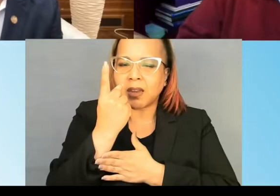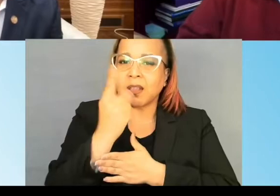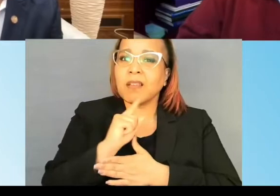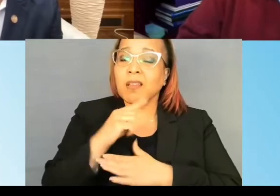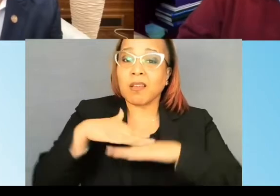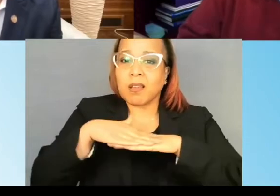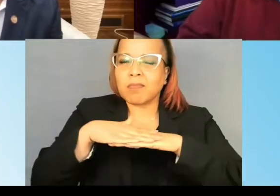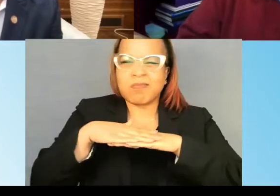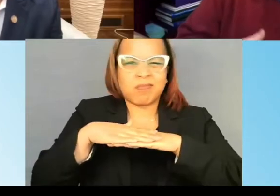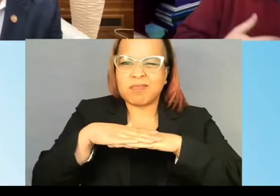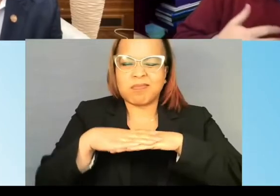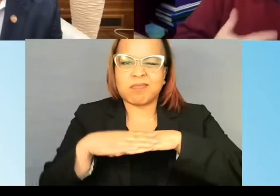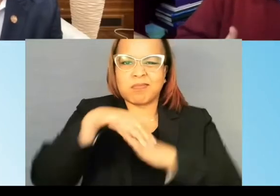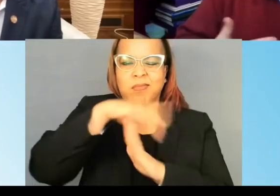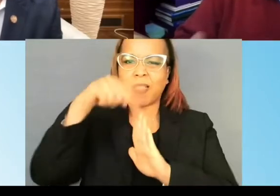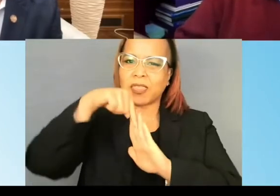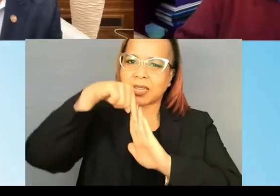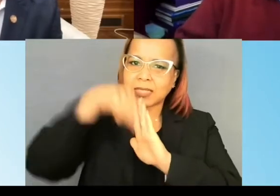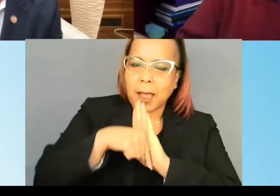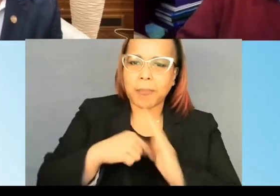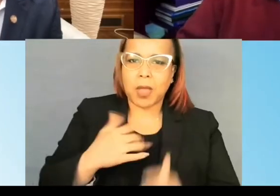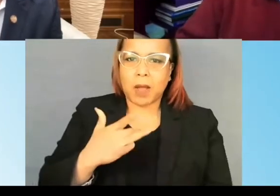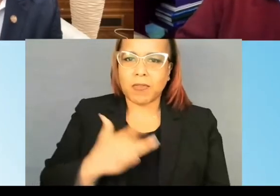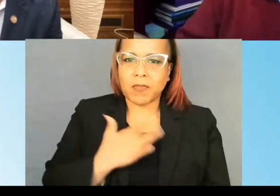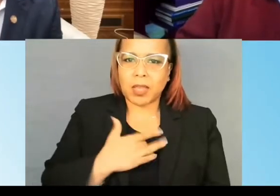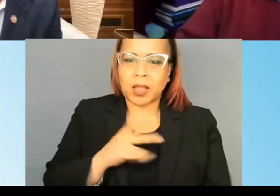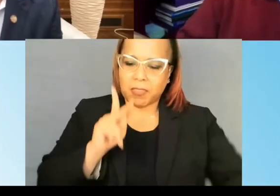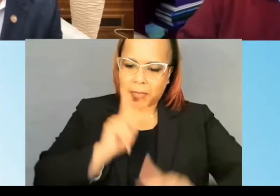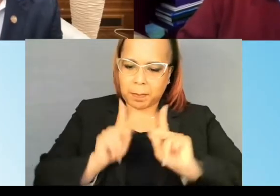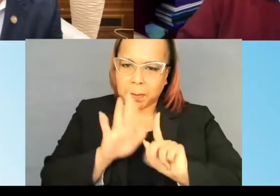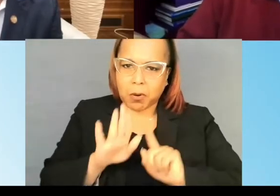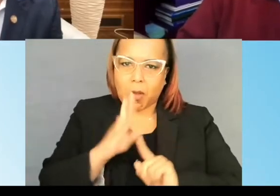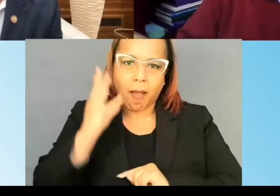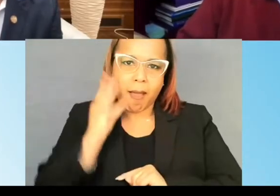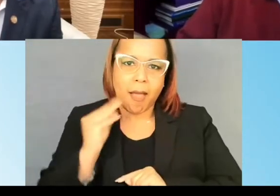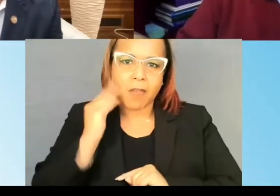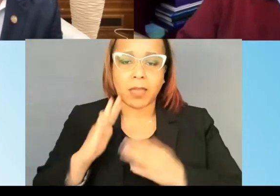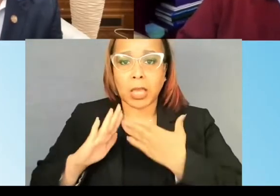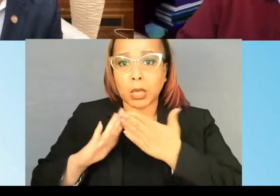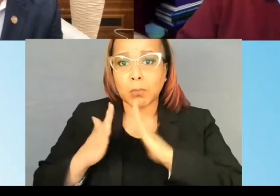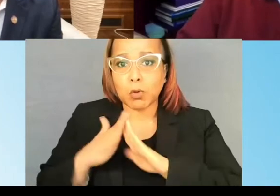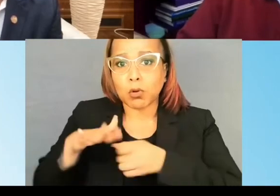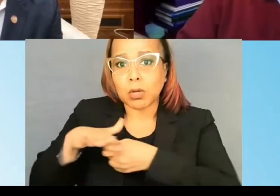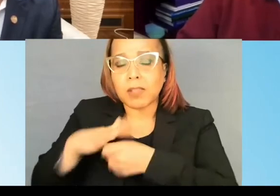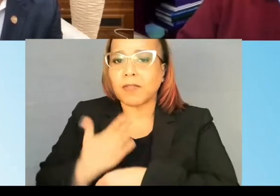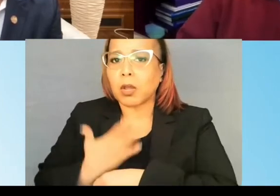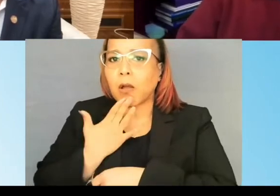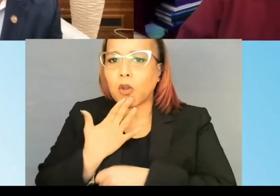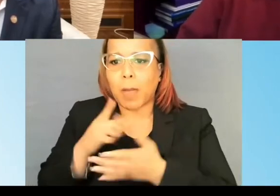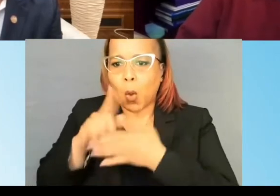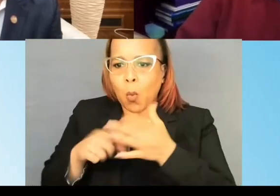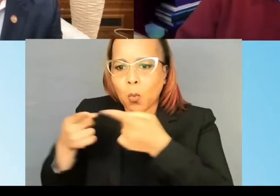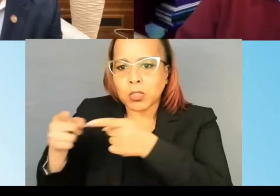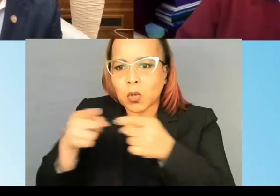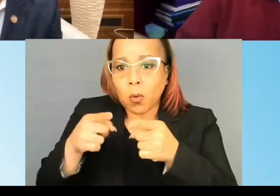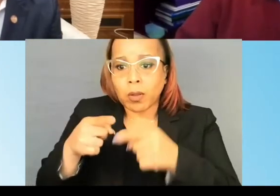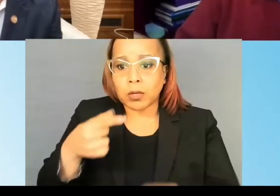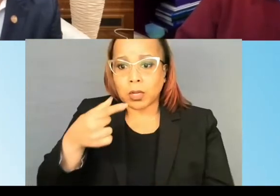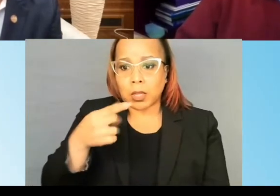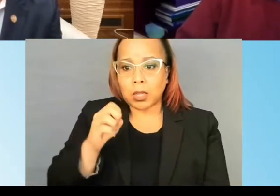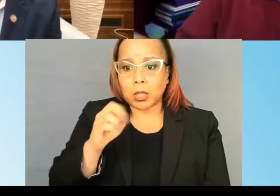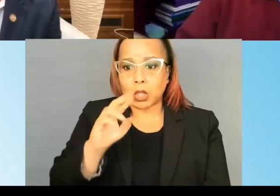of the feeling that people are having in communities of color about what was going on. I mean, George Floyd